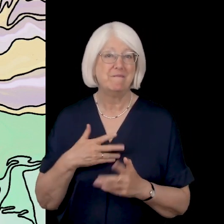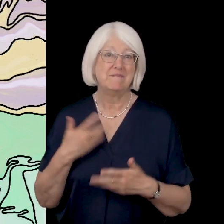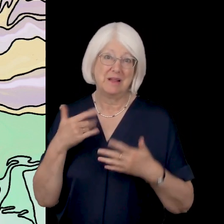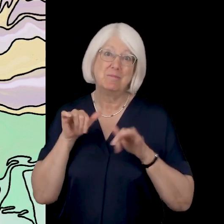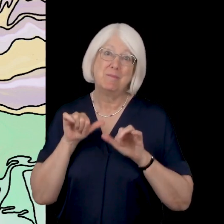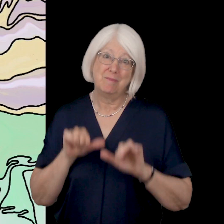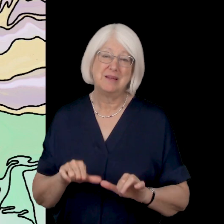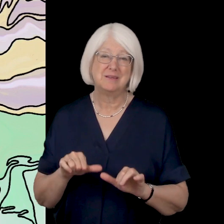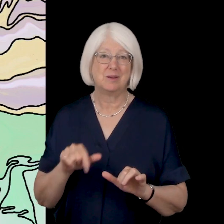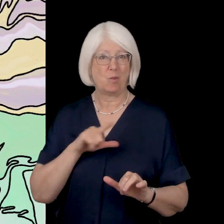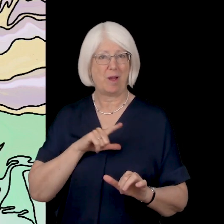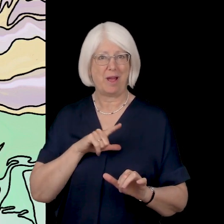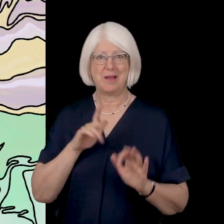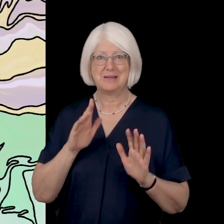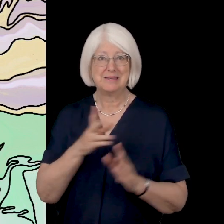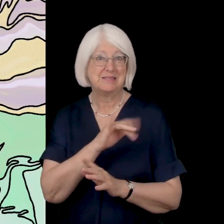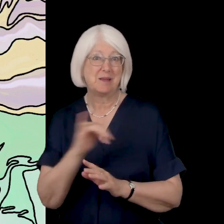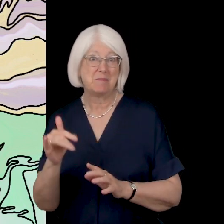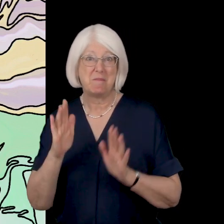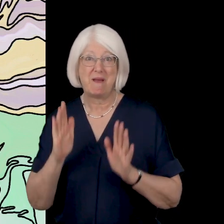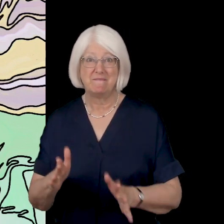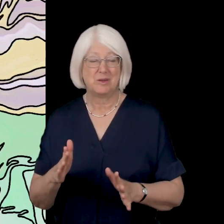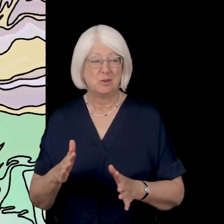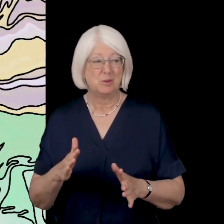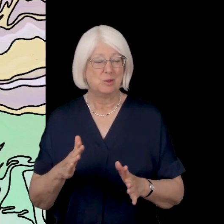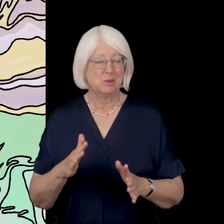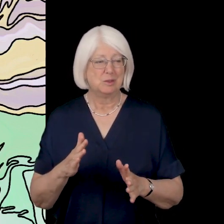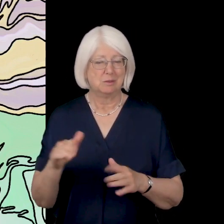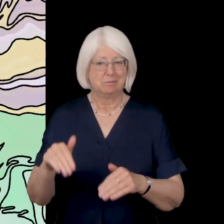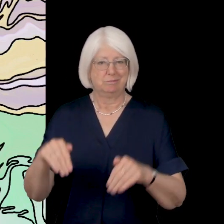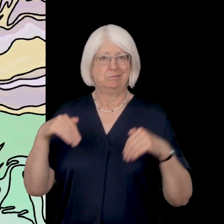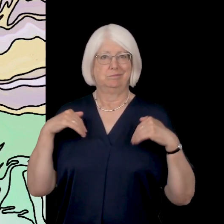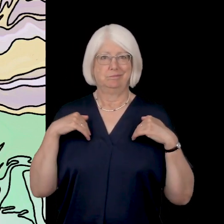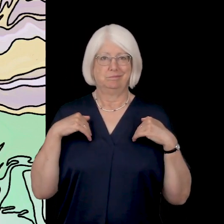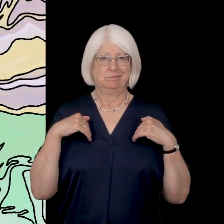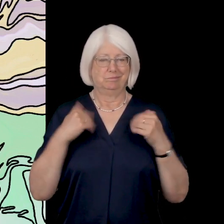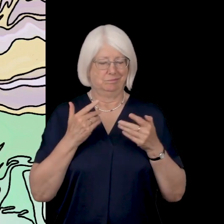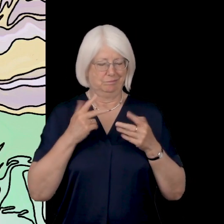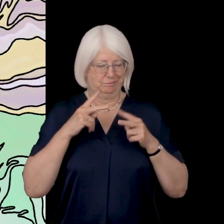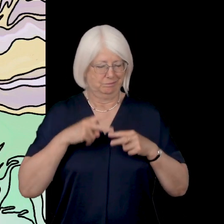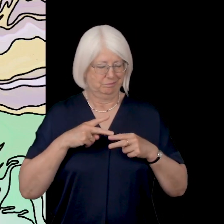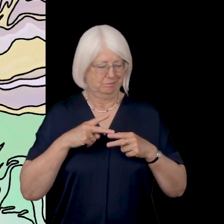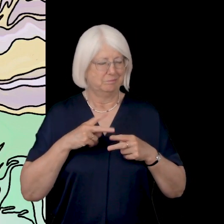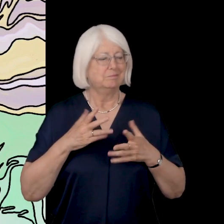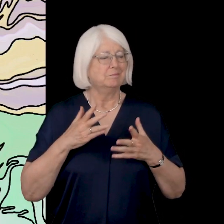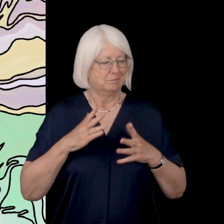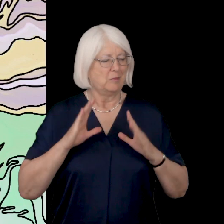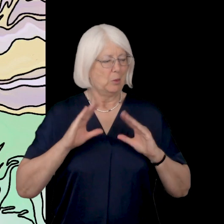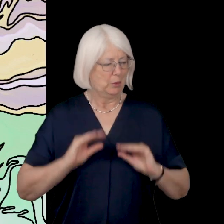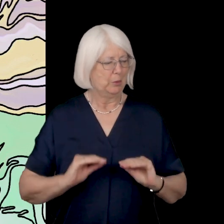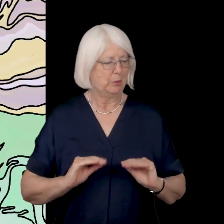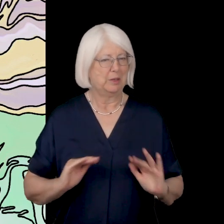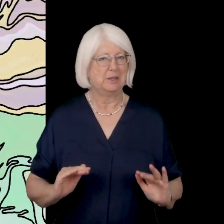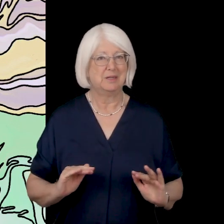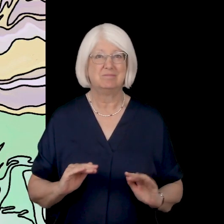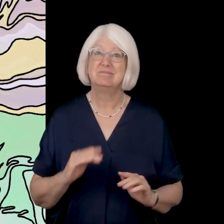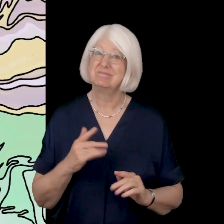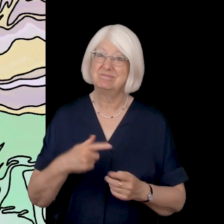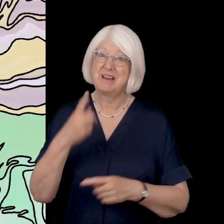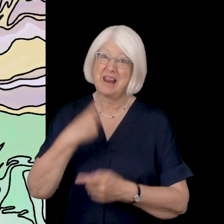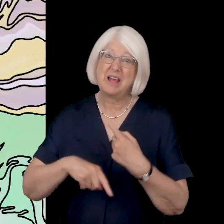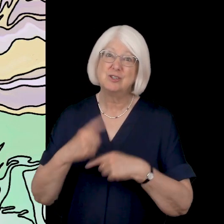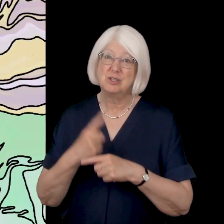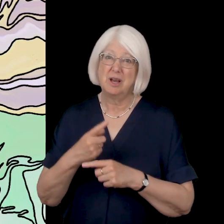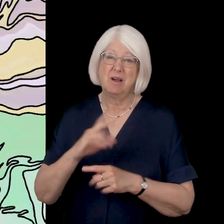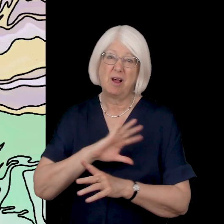focus. Since catching COVID at the end of last year, my energy has been cut even further thanks to long COVID, and I've needed